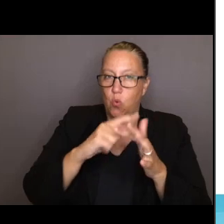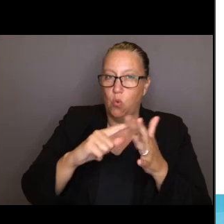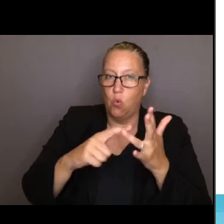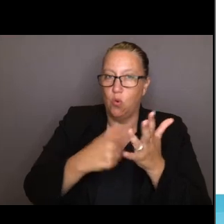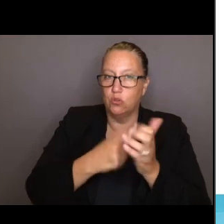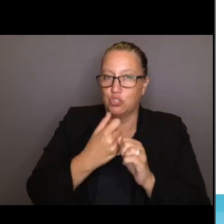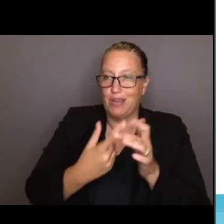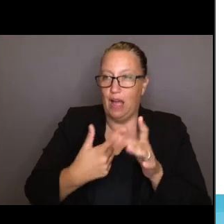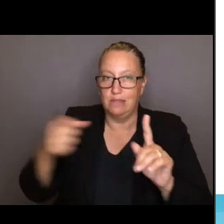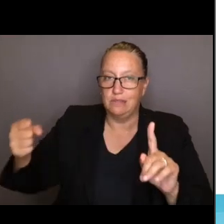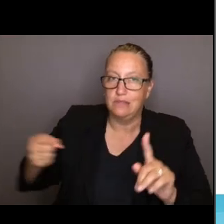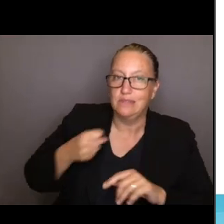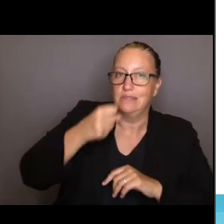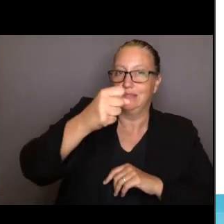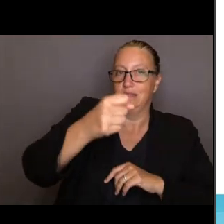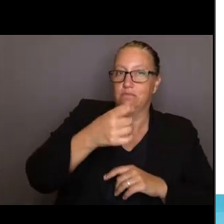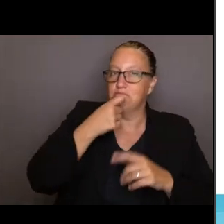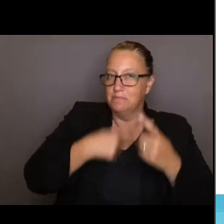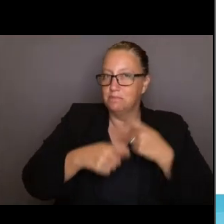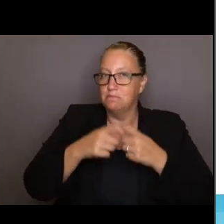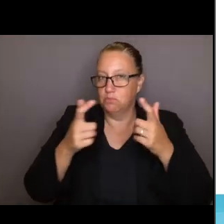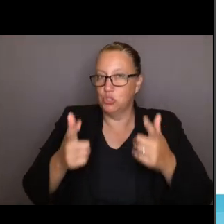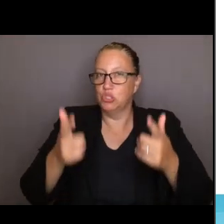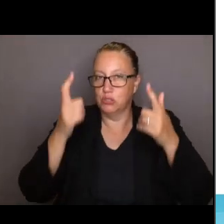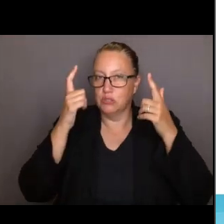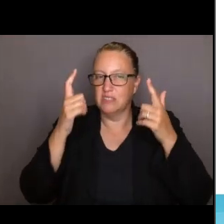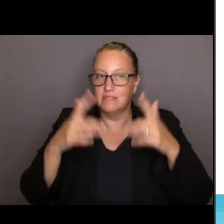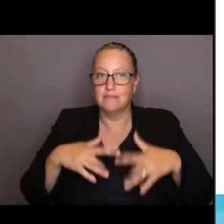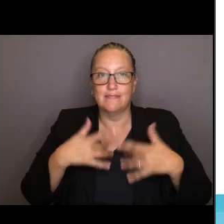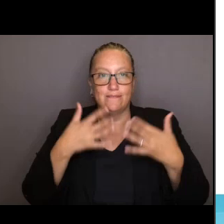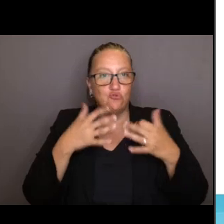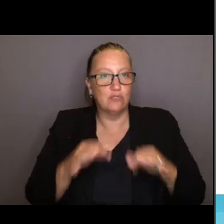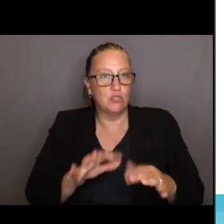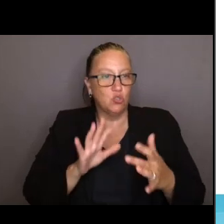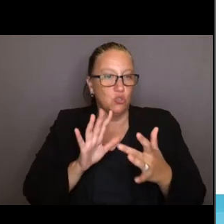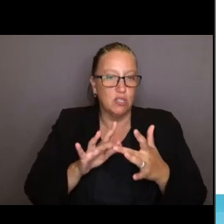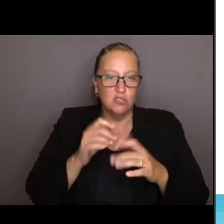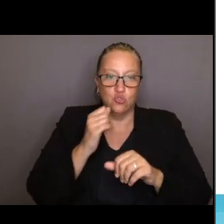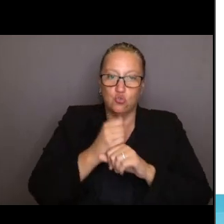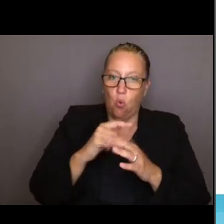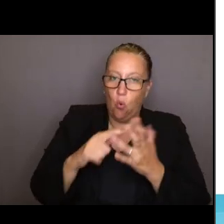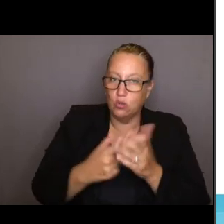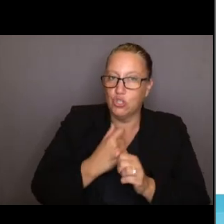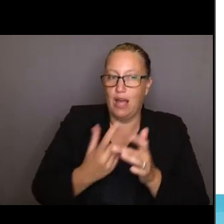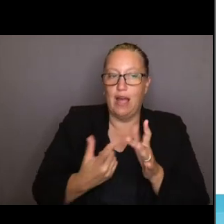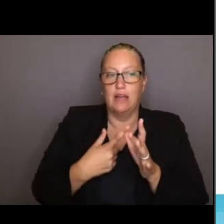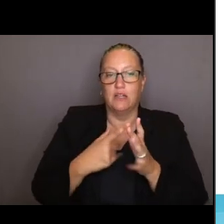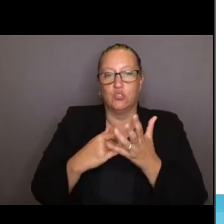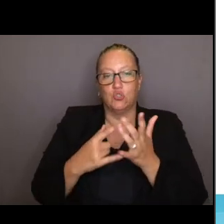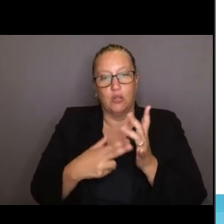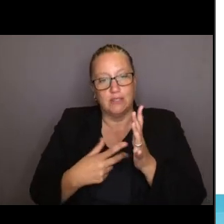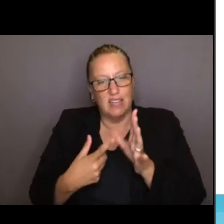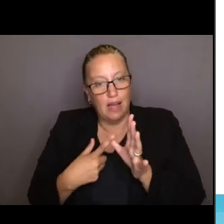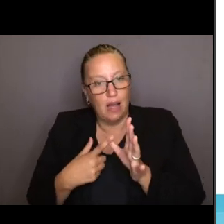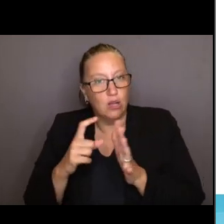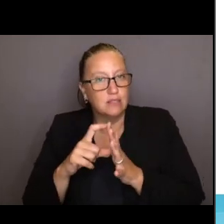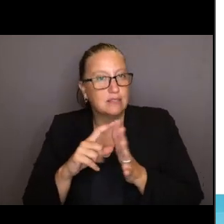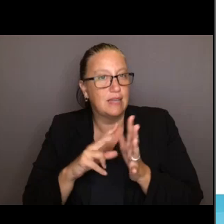boss. Feel free to contact Georgia or Sonia or Danny, or when I'm back